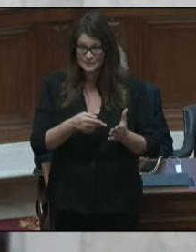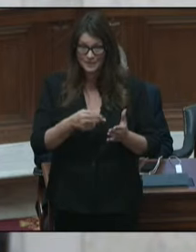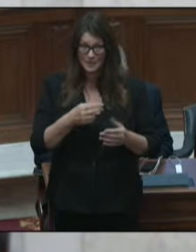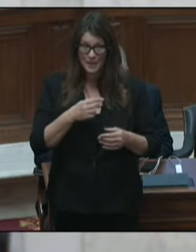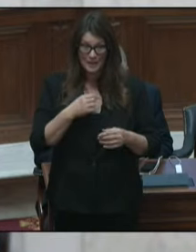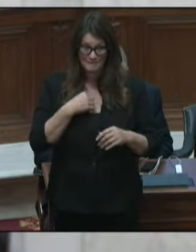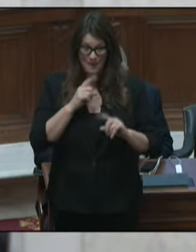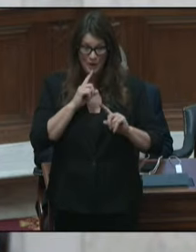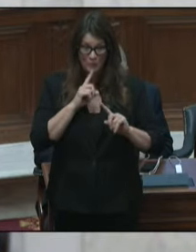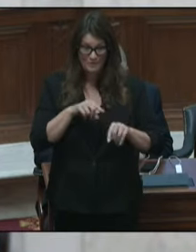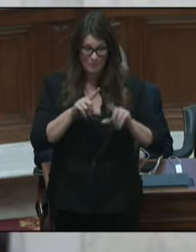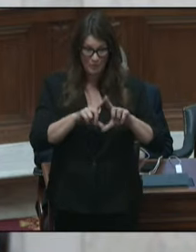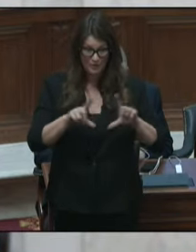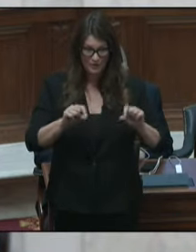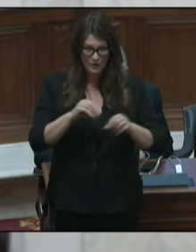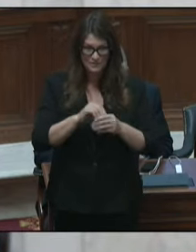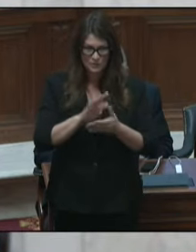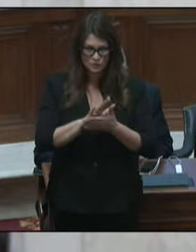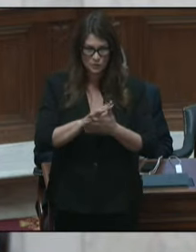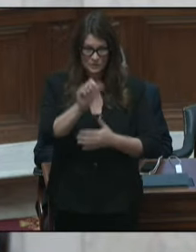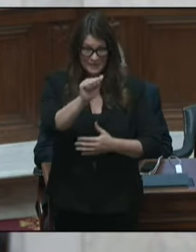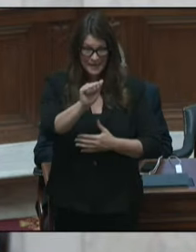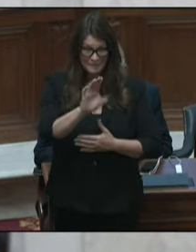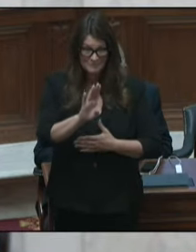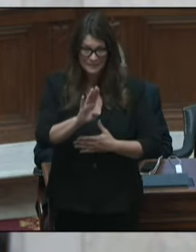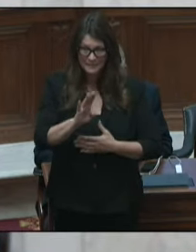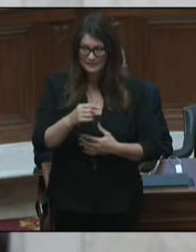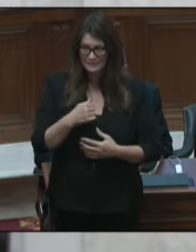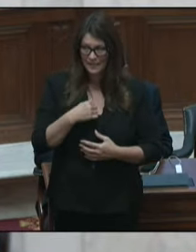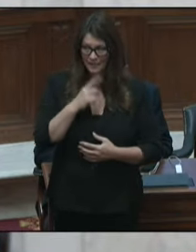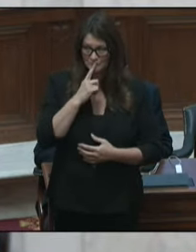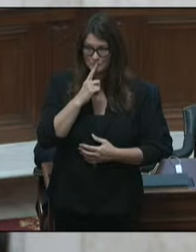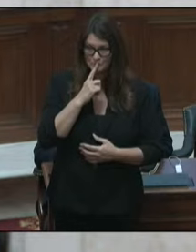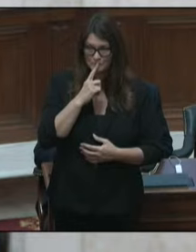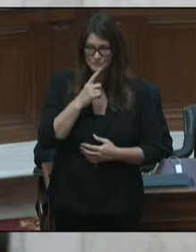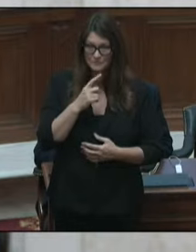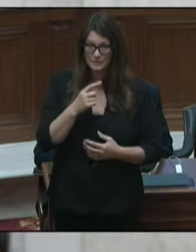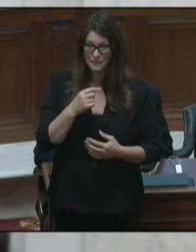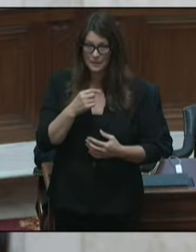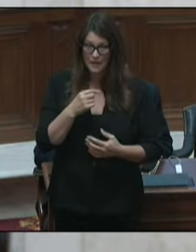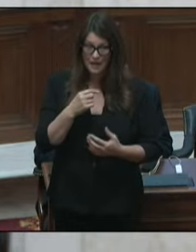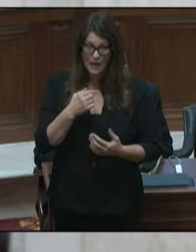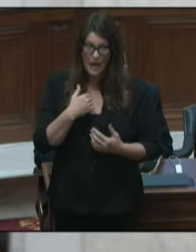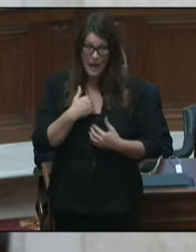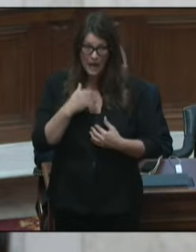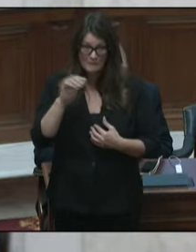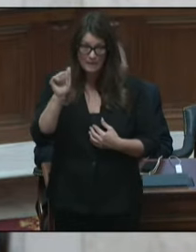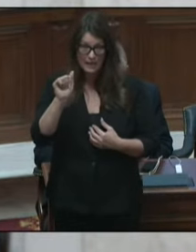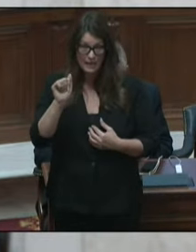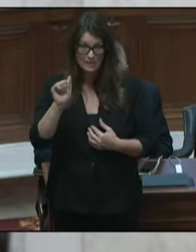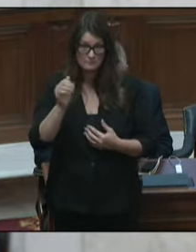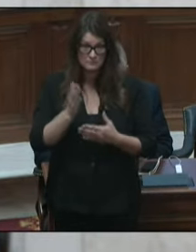report cards, people are talking about A's and B's, you know, I was very fortunate to make an A or a B.